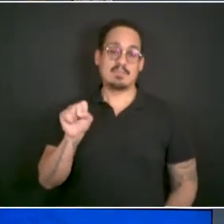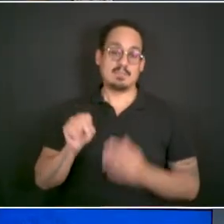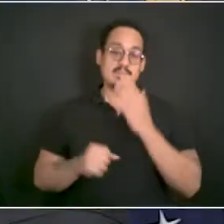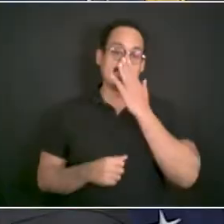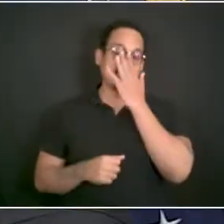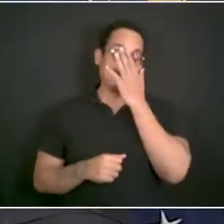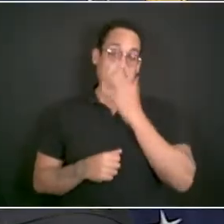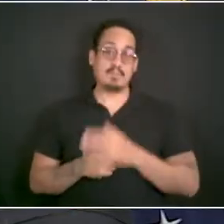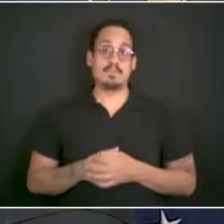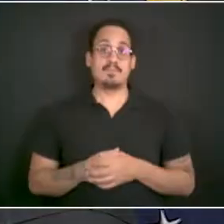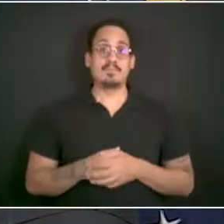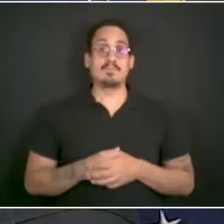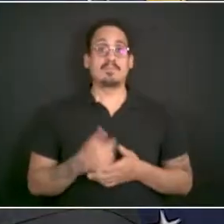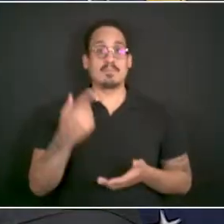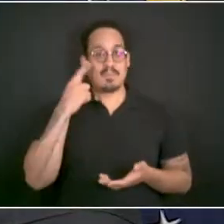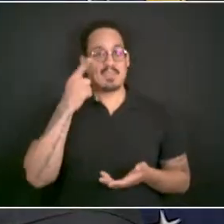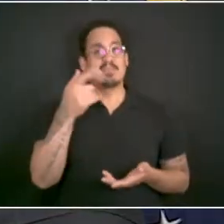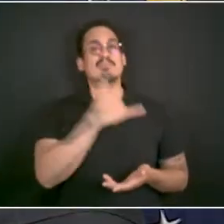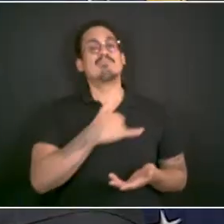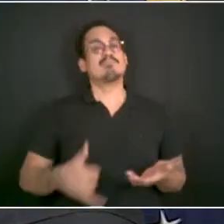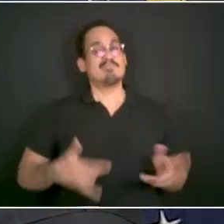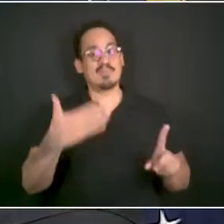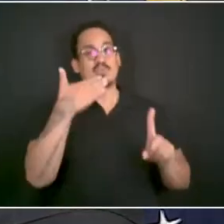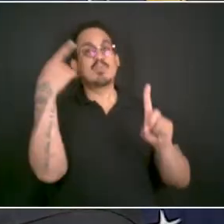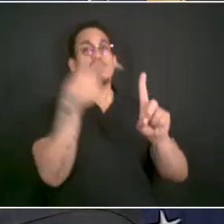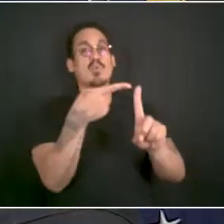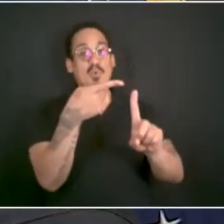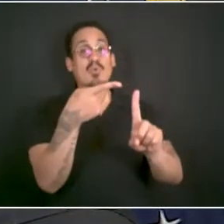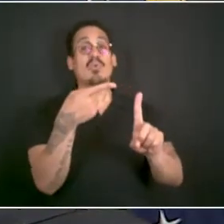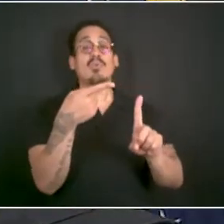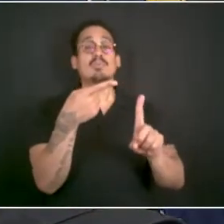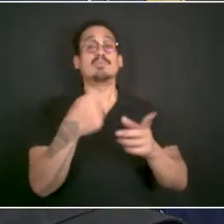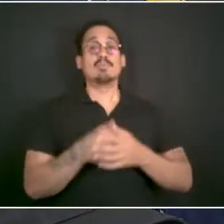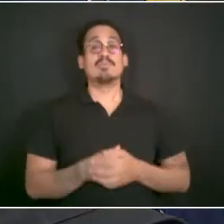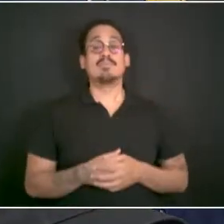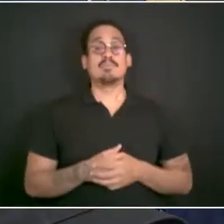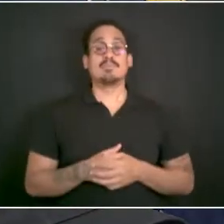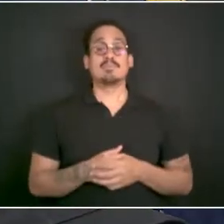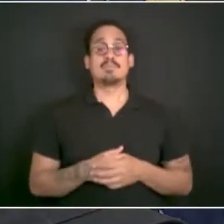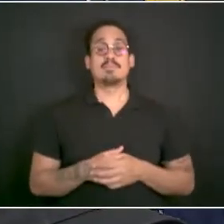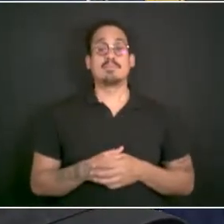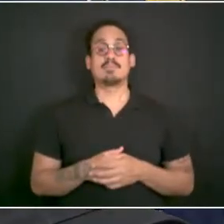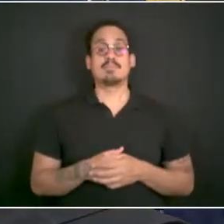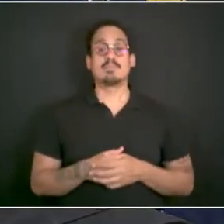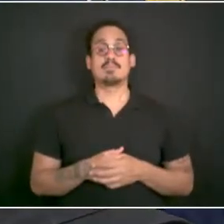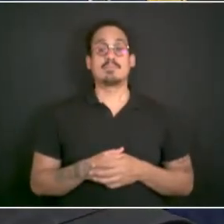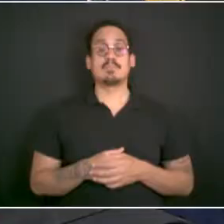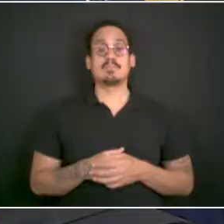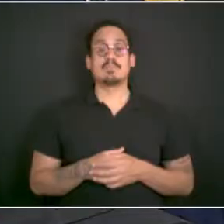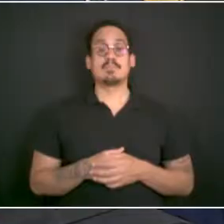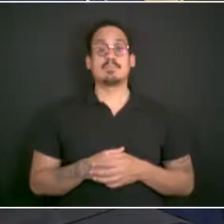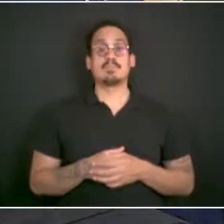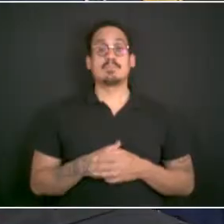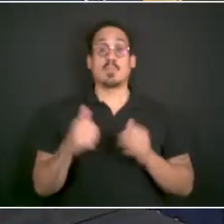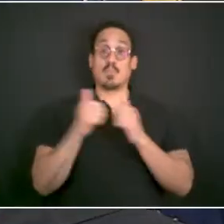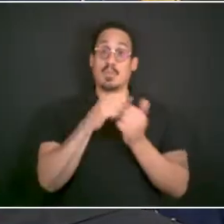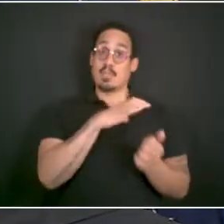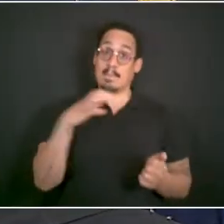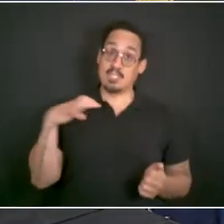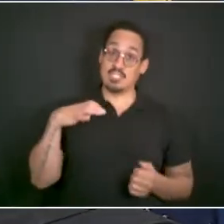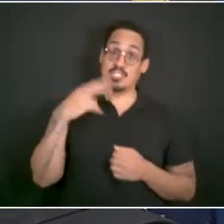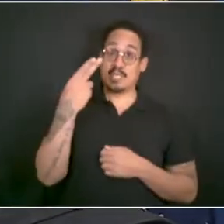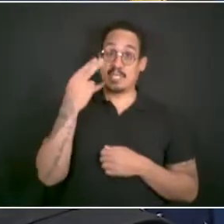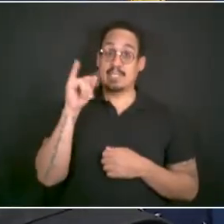makes a good point. And what we want to do using Commissioner Hendon is that when the vets